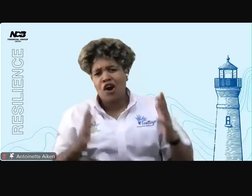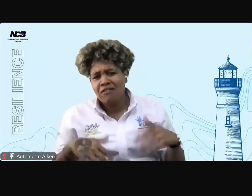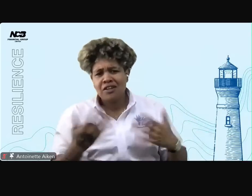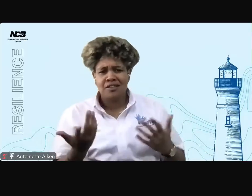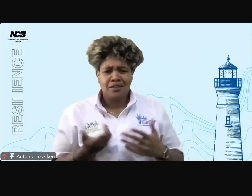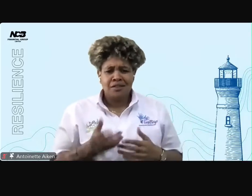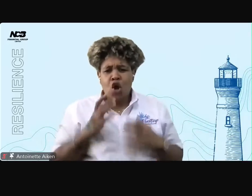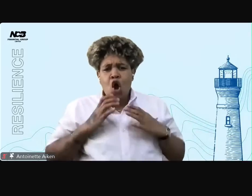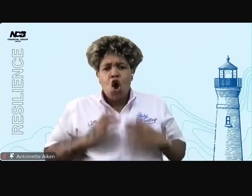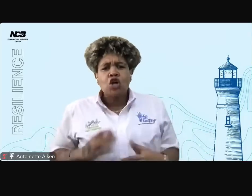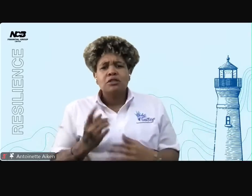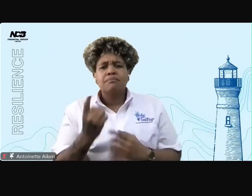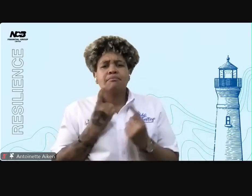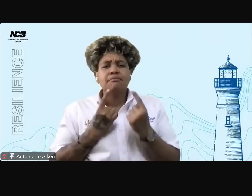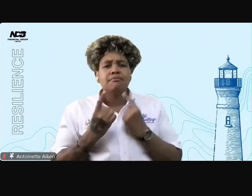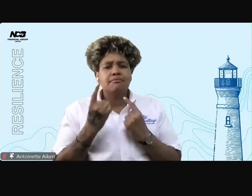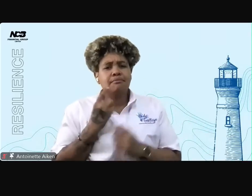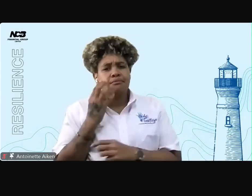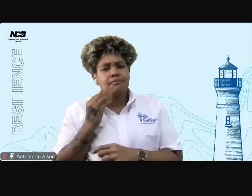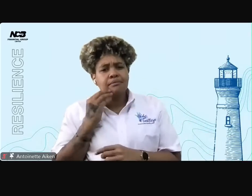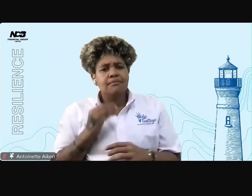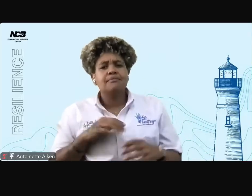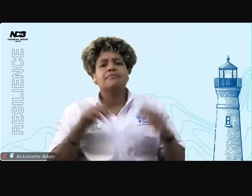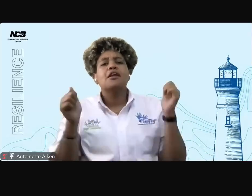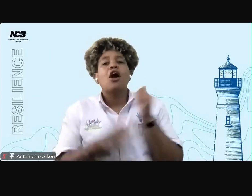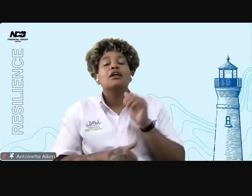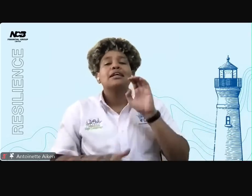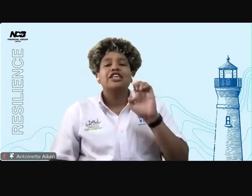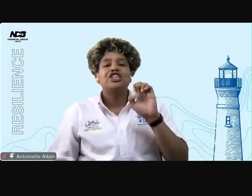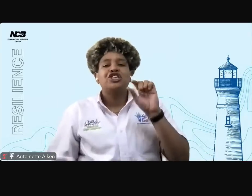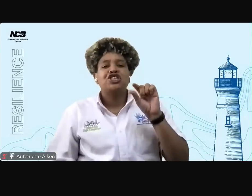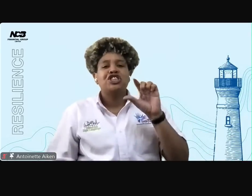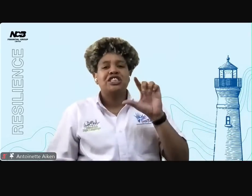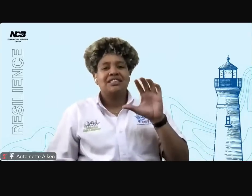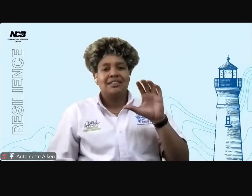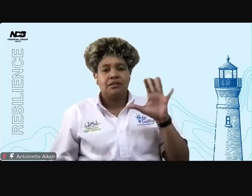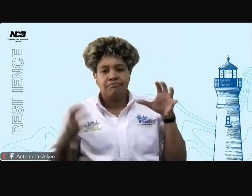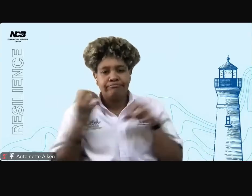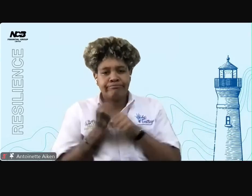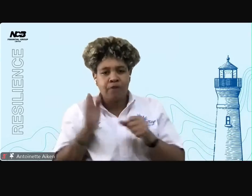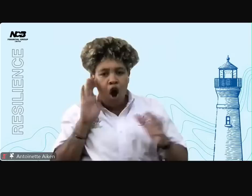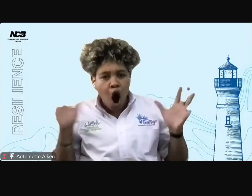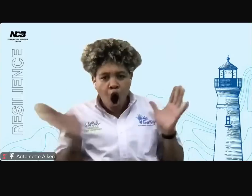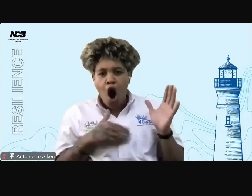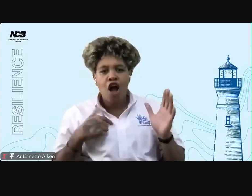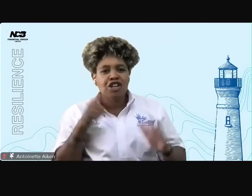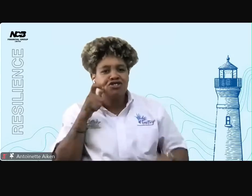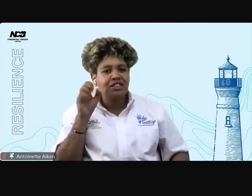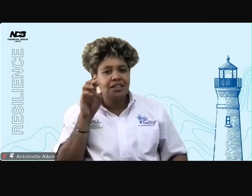customer experience under the acronym EGC, which guides every decision we make.